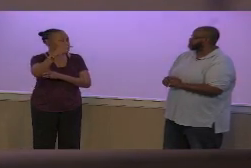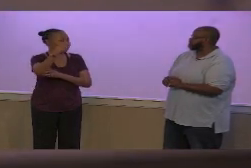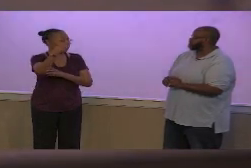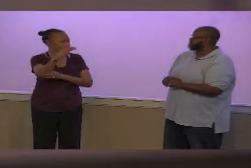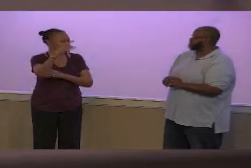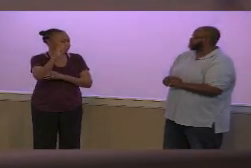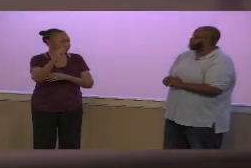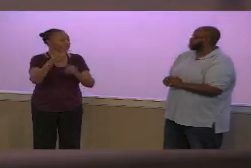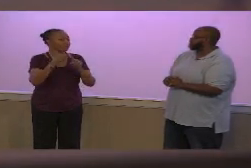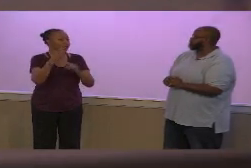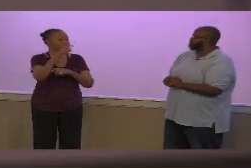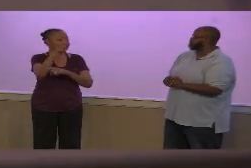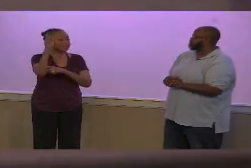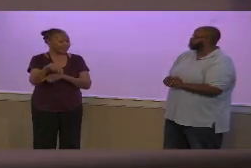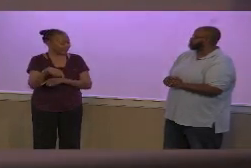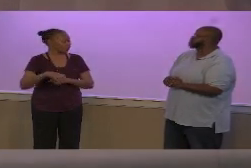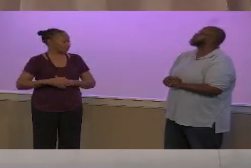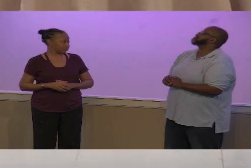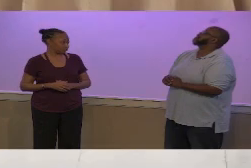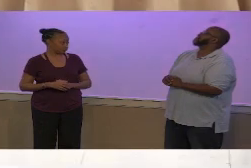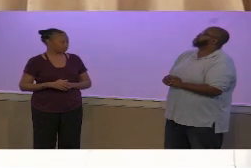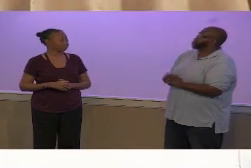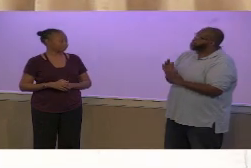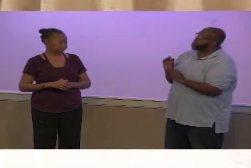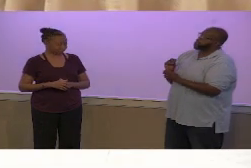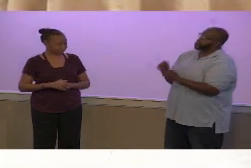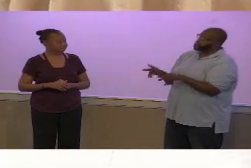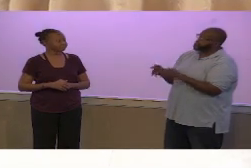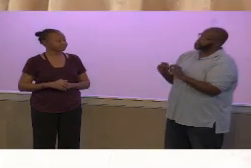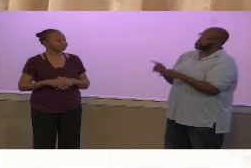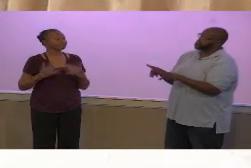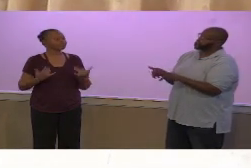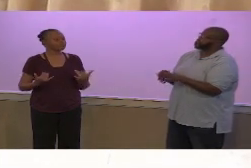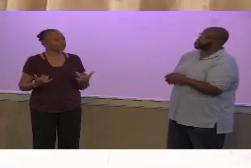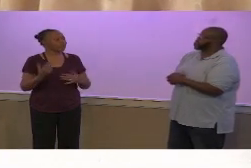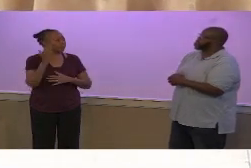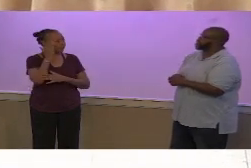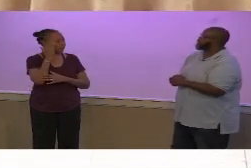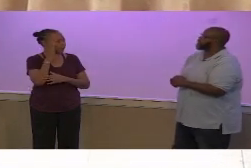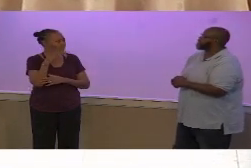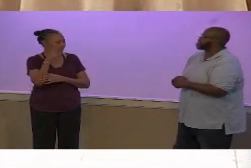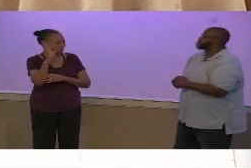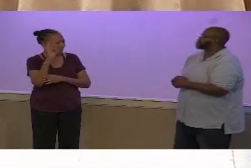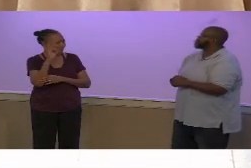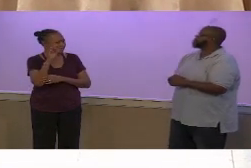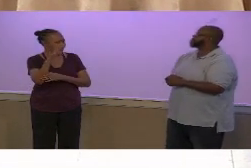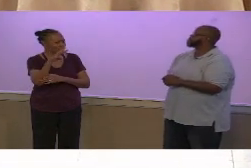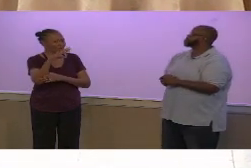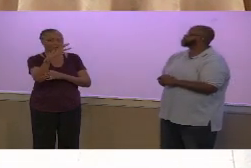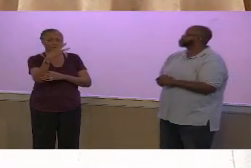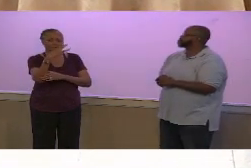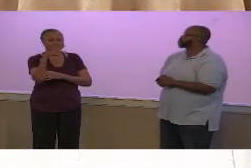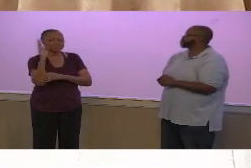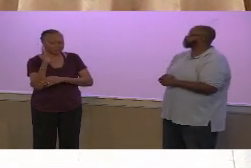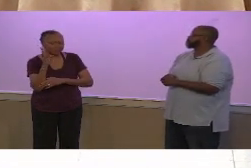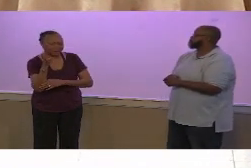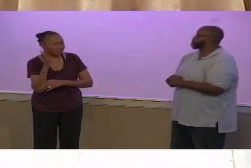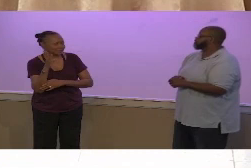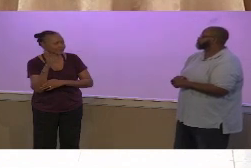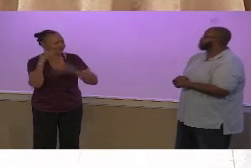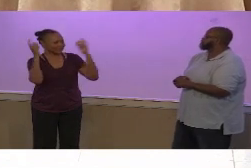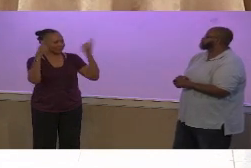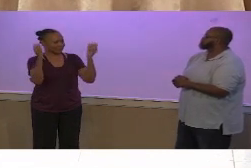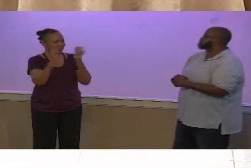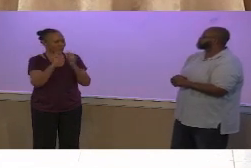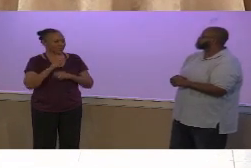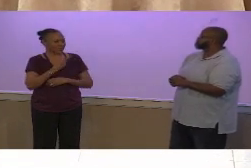Church in Houston, Texas. All right. Now, we all know Pastor Wright has celebrated with us a lot over the